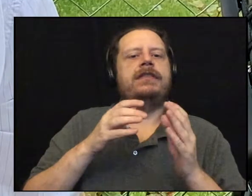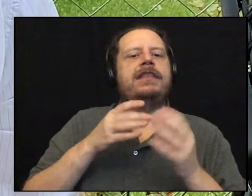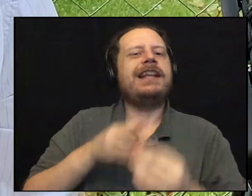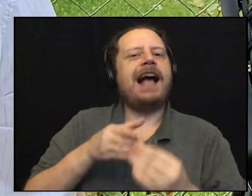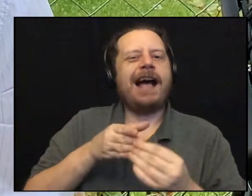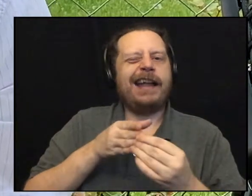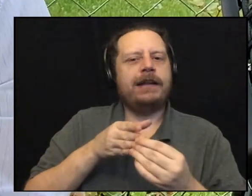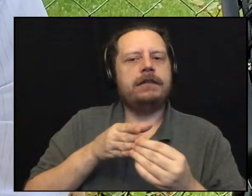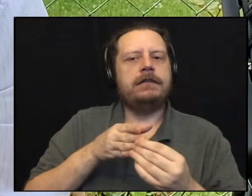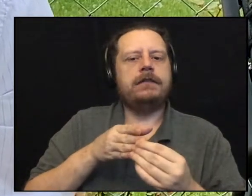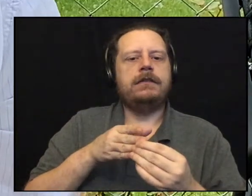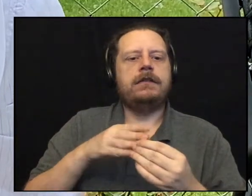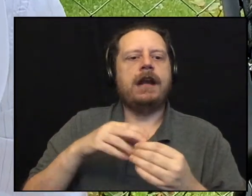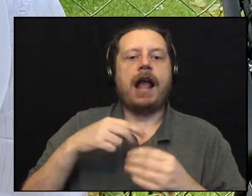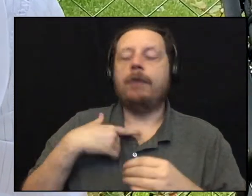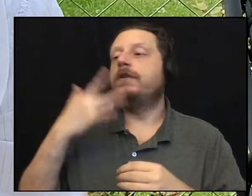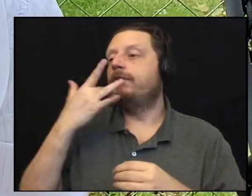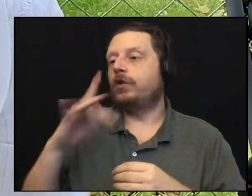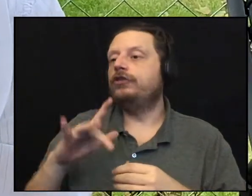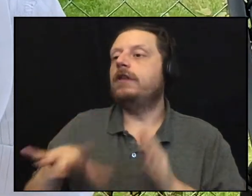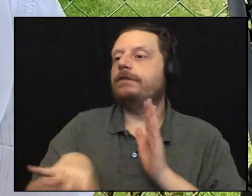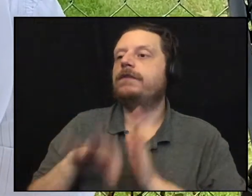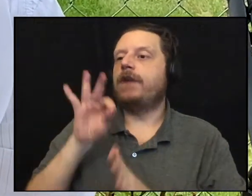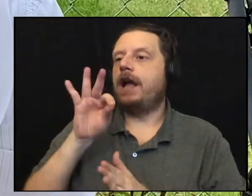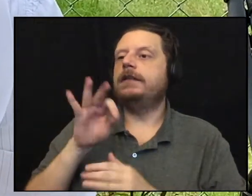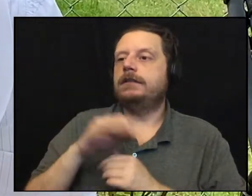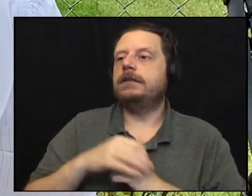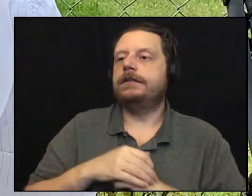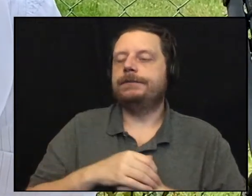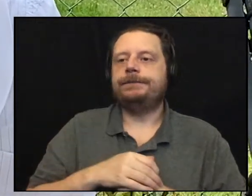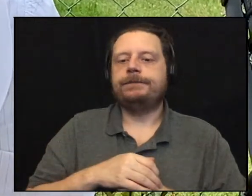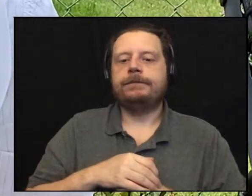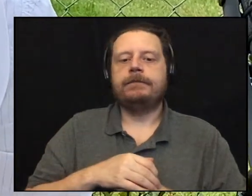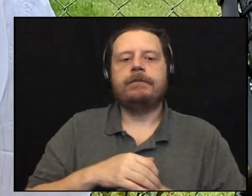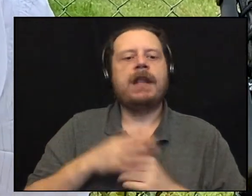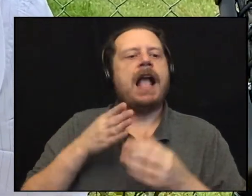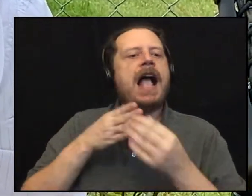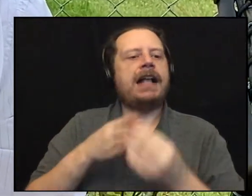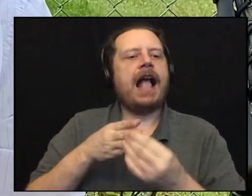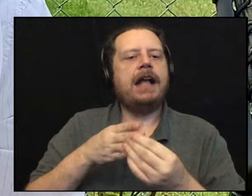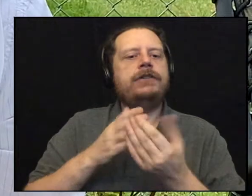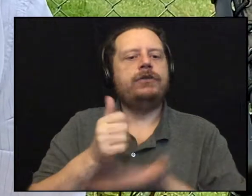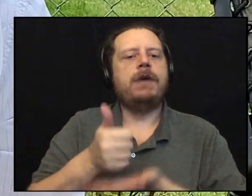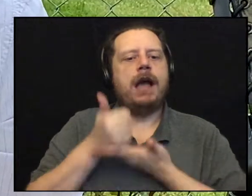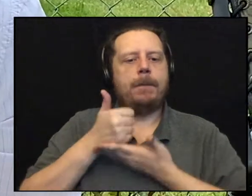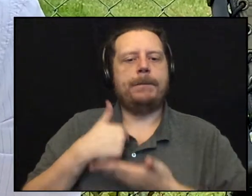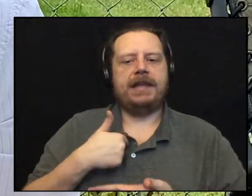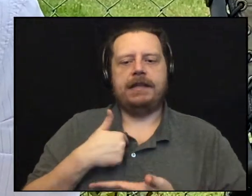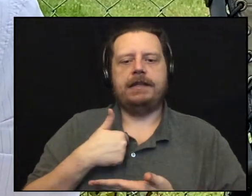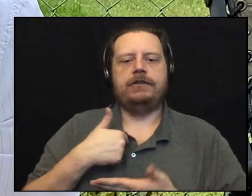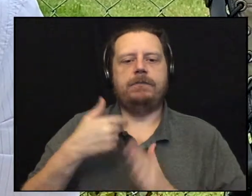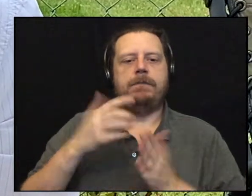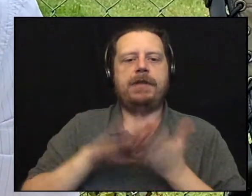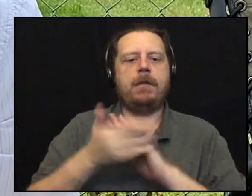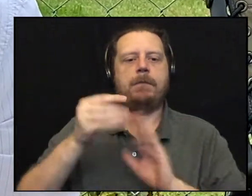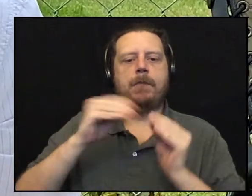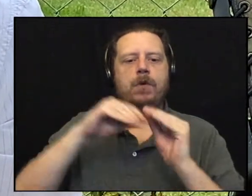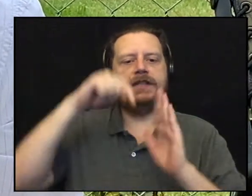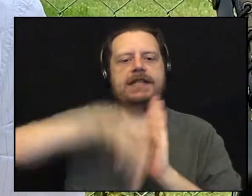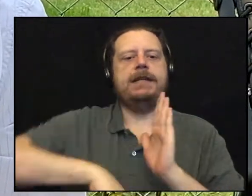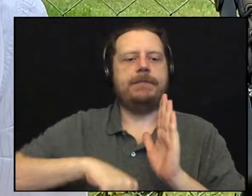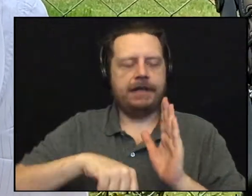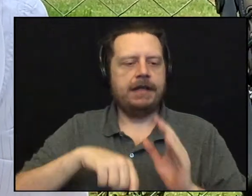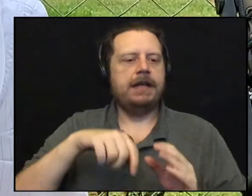I was fortunate enough to find, a guide to help me get deeper into the